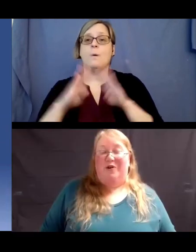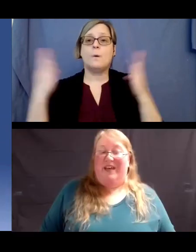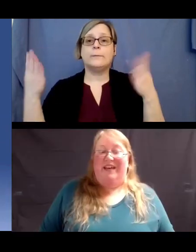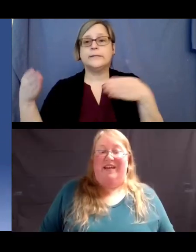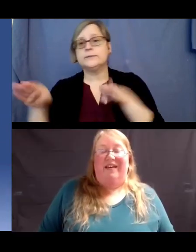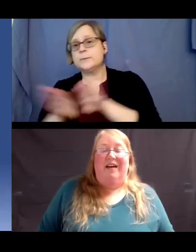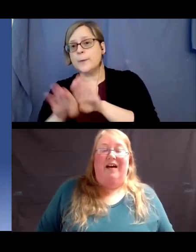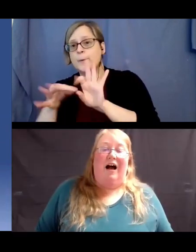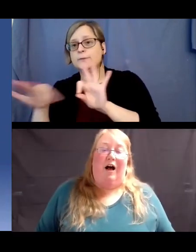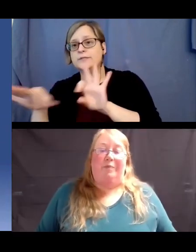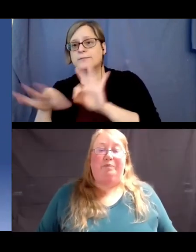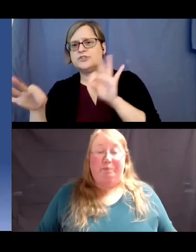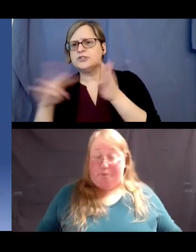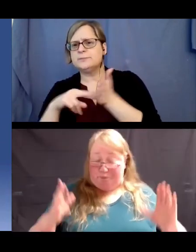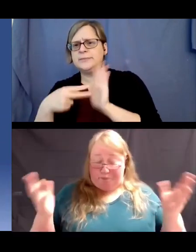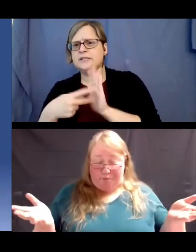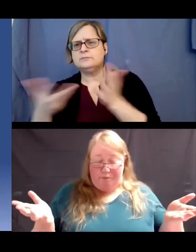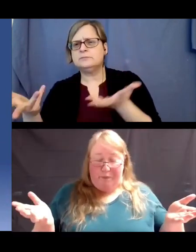Sure thing.